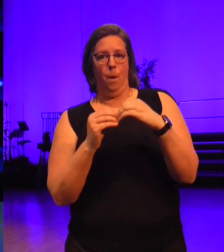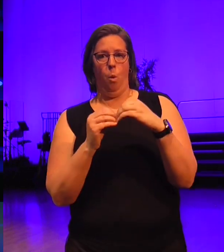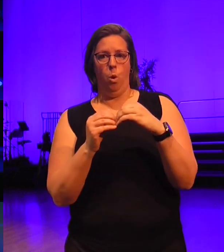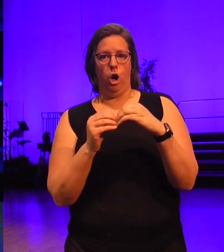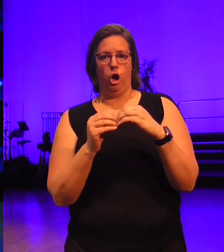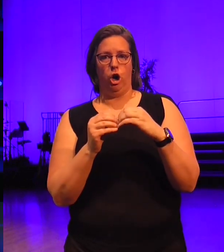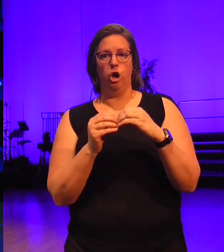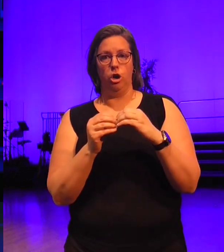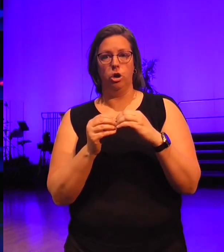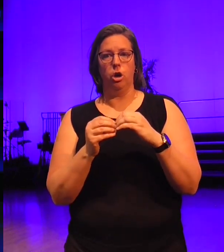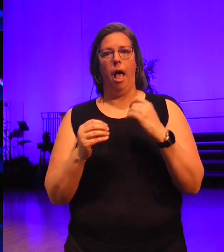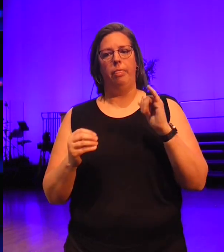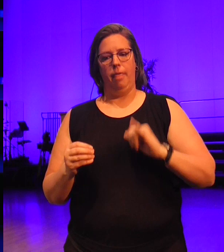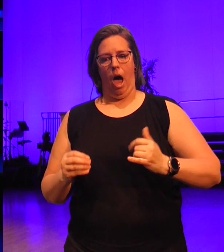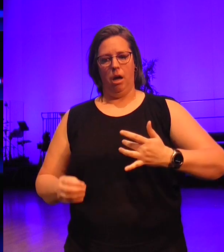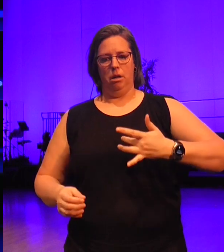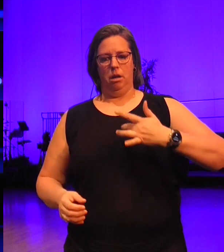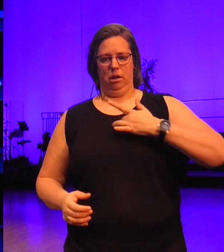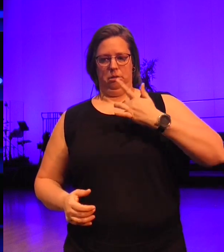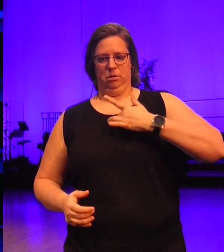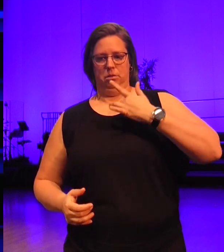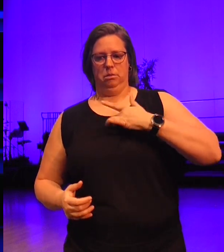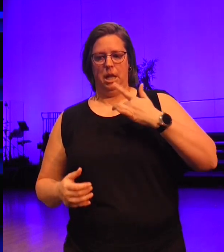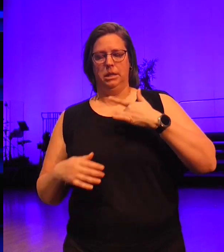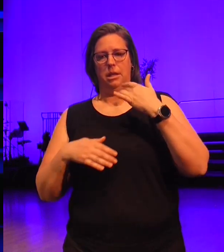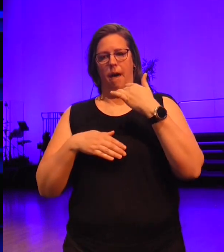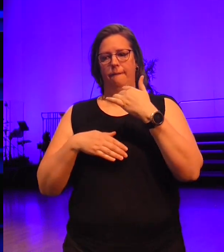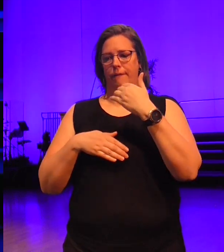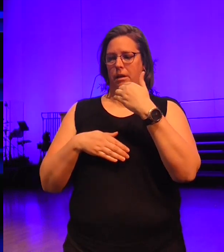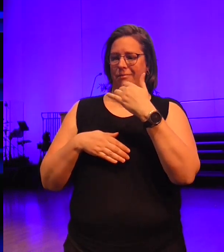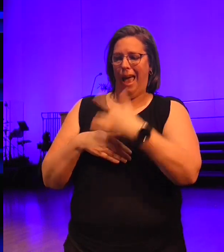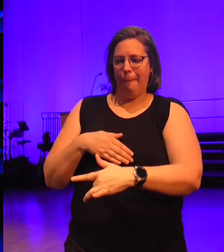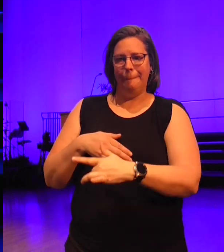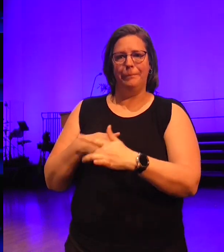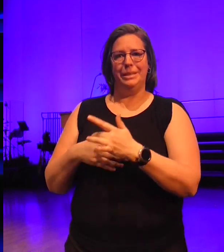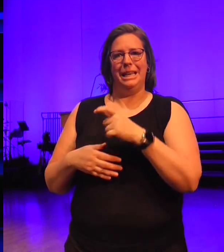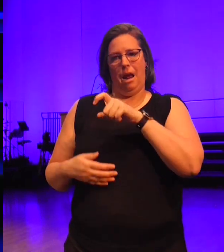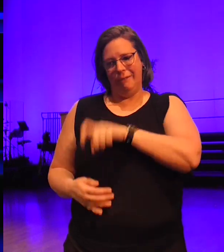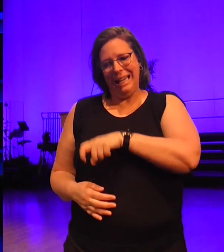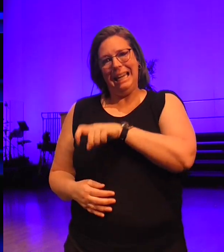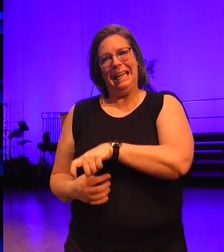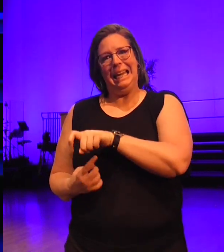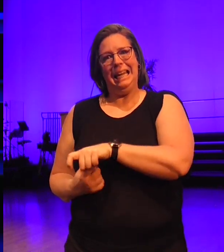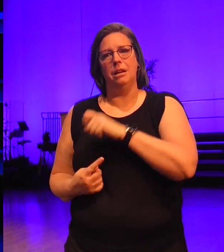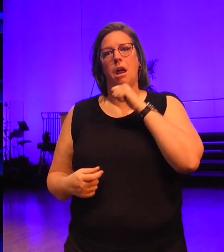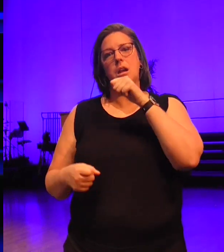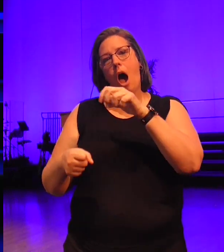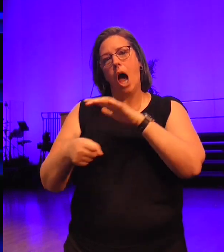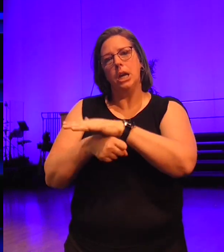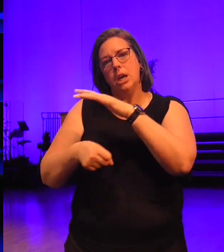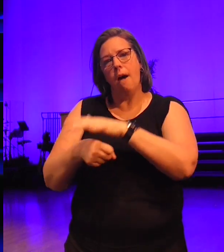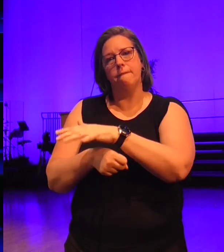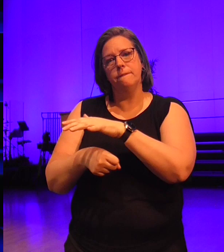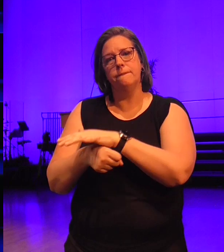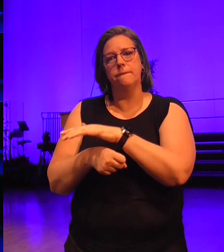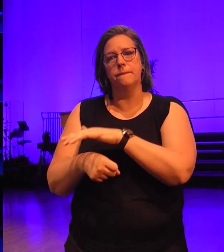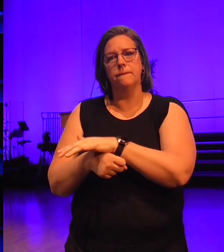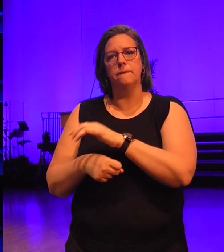a sense in us of emptiness, of need, and of not enoughness that